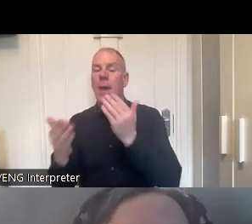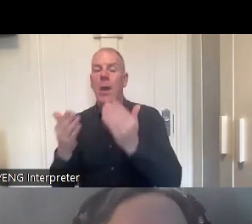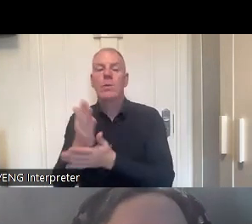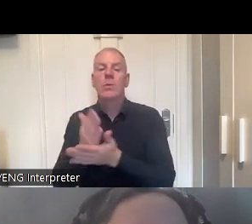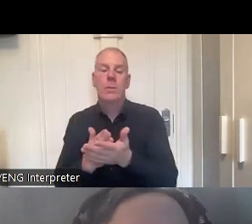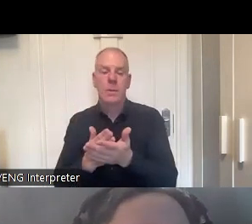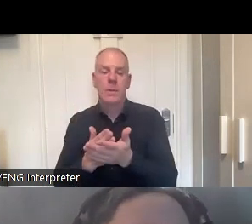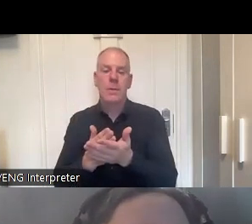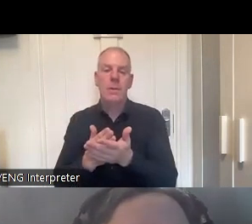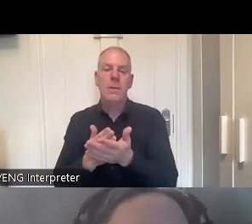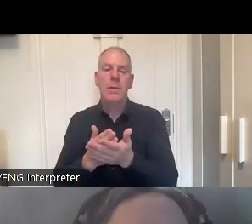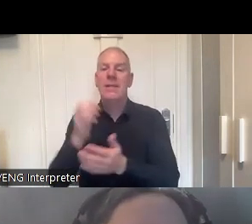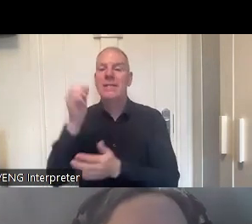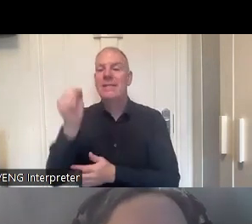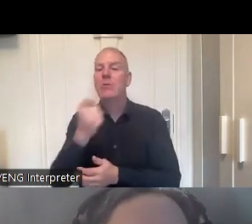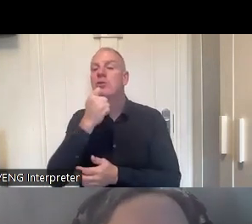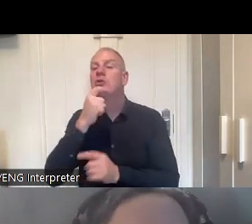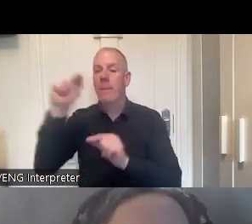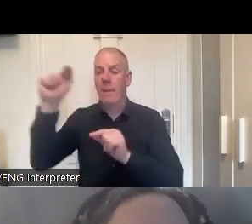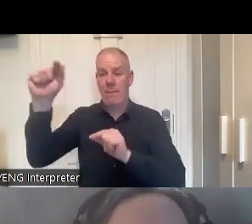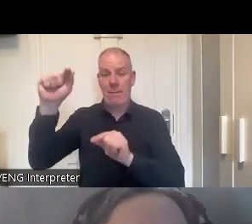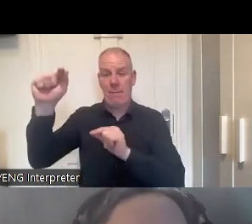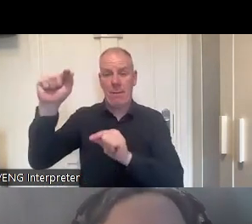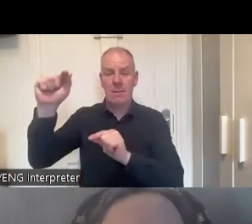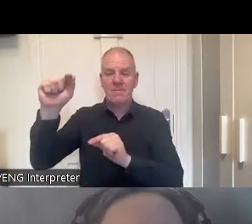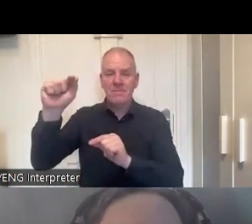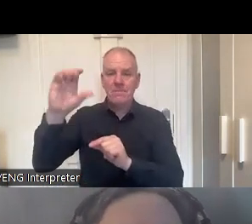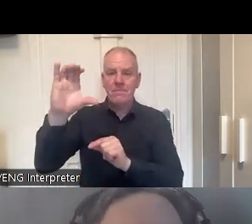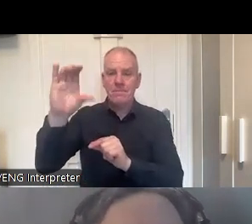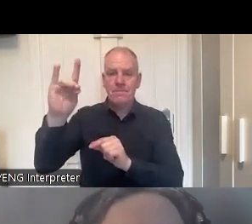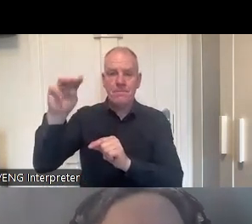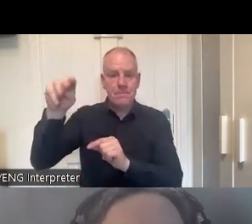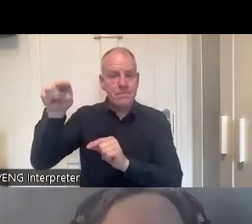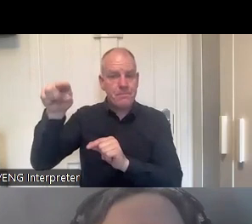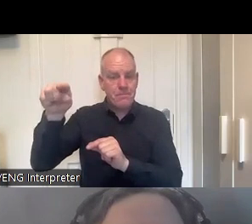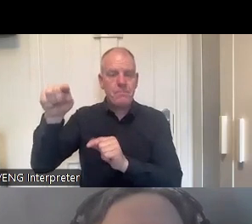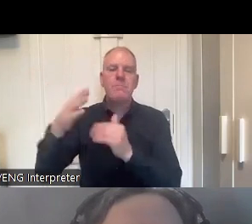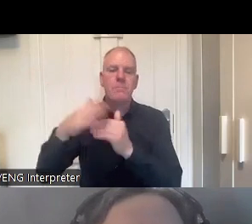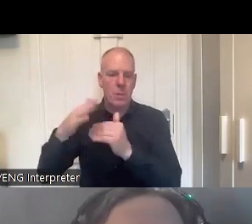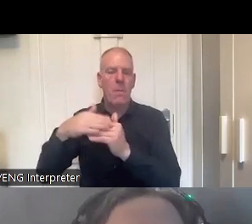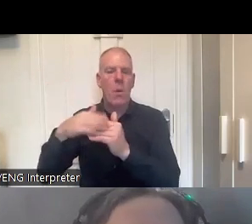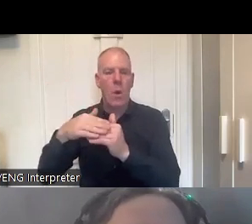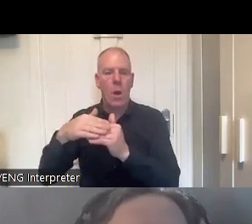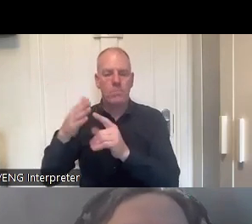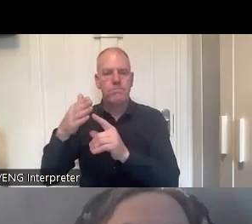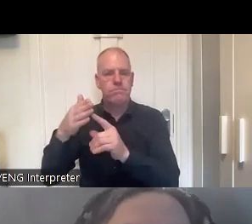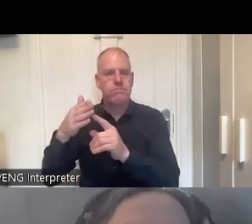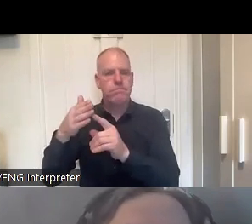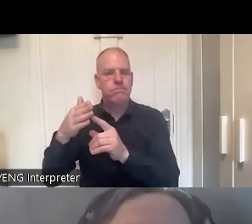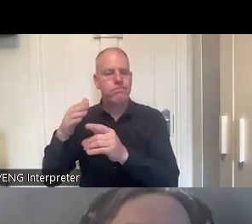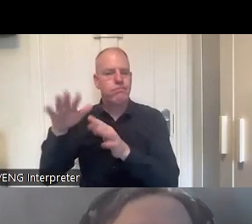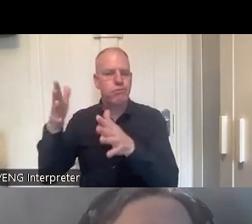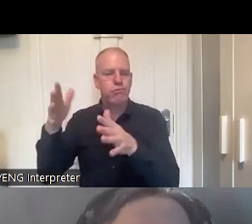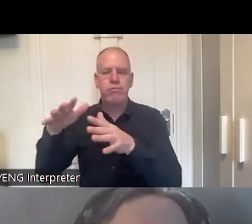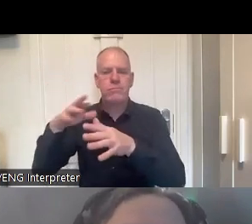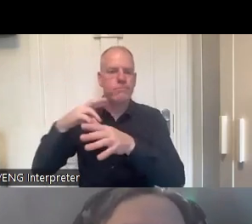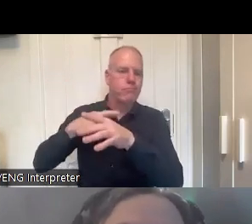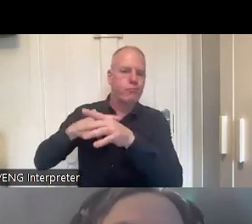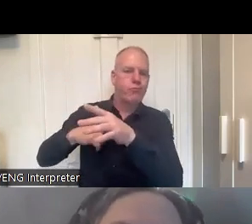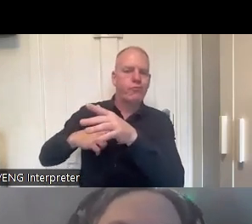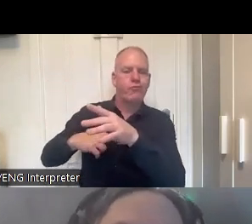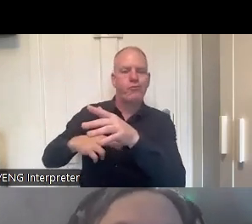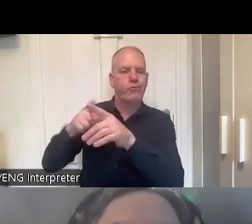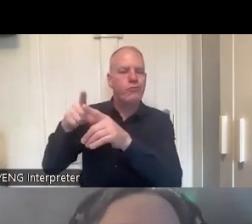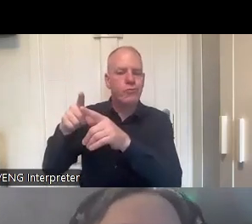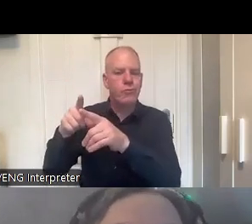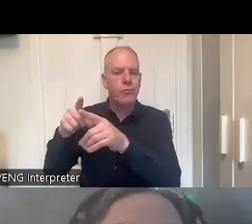the South Dublin CHNs, which have much more skewed towards the extremely or very affluent or affluent.